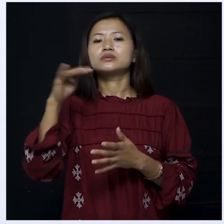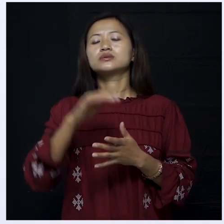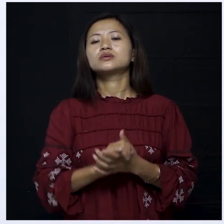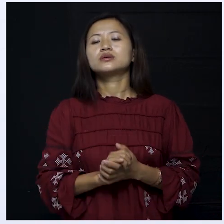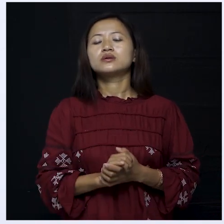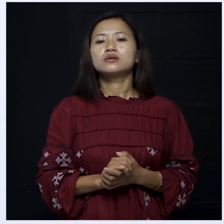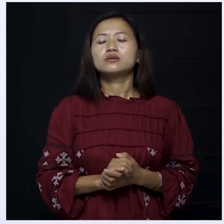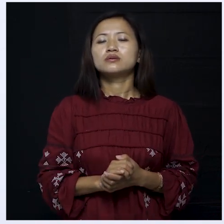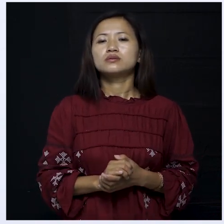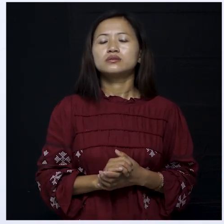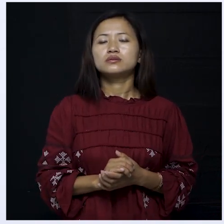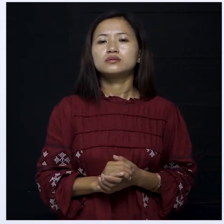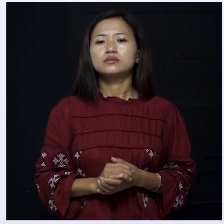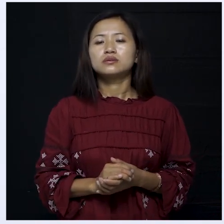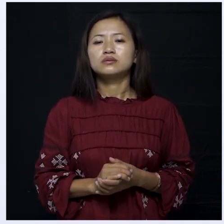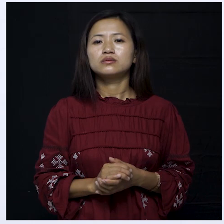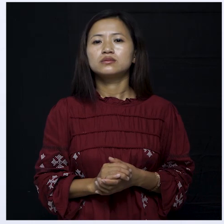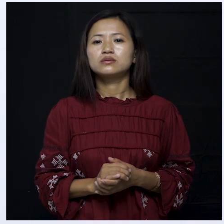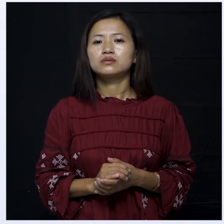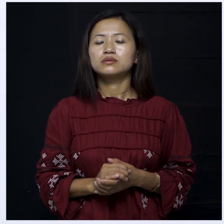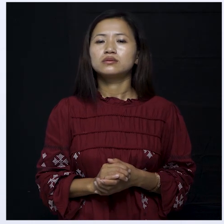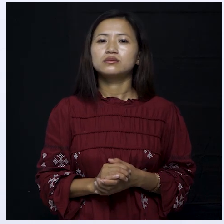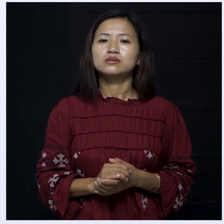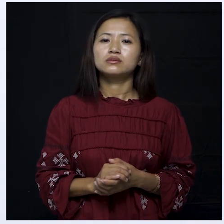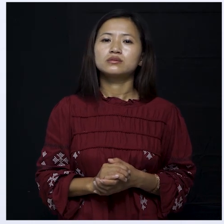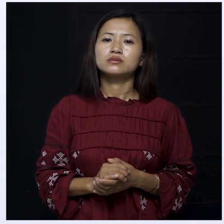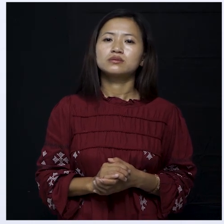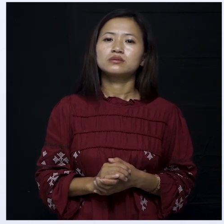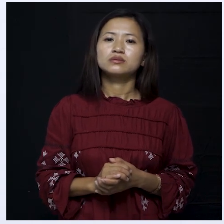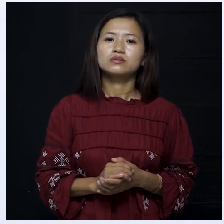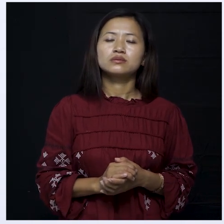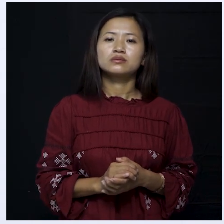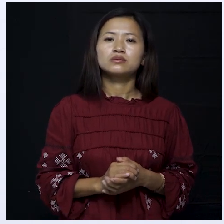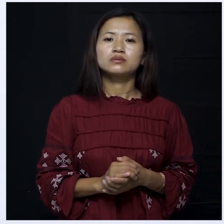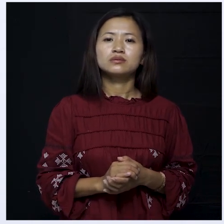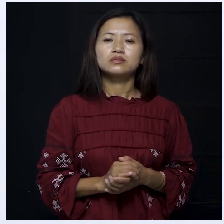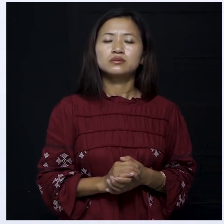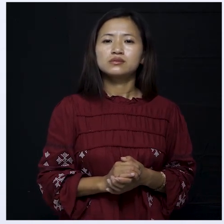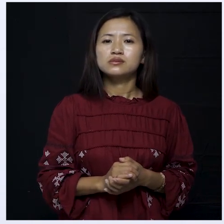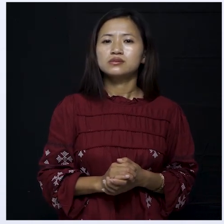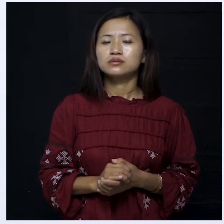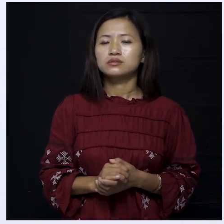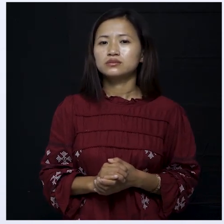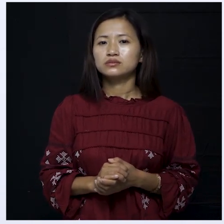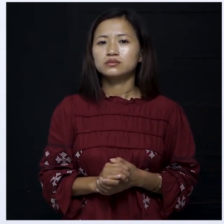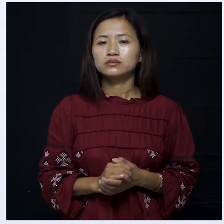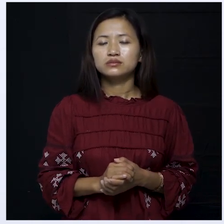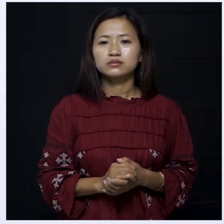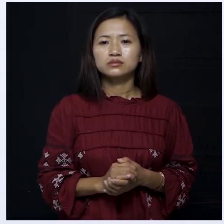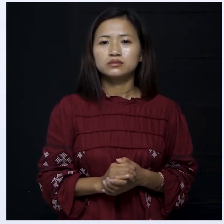called. Hold on there. I'm making a huge blunder here, getting myself